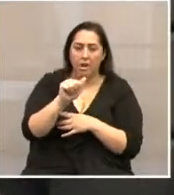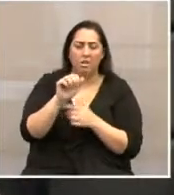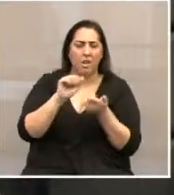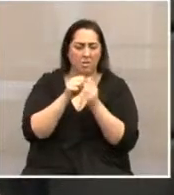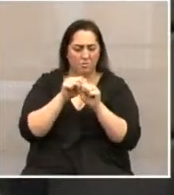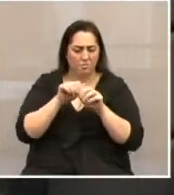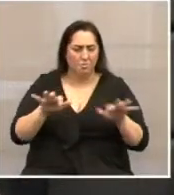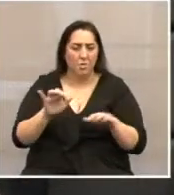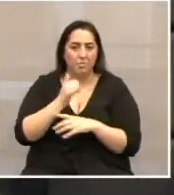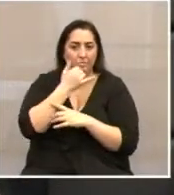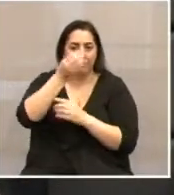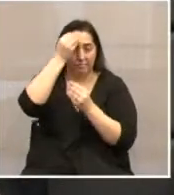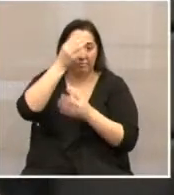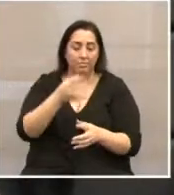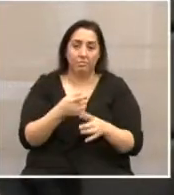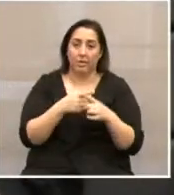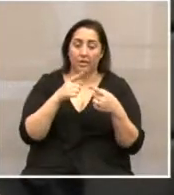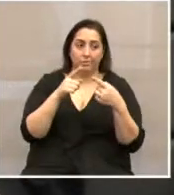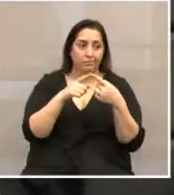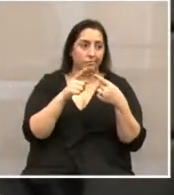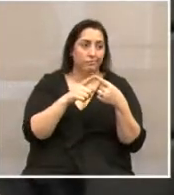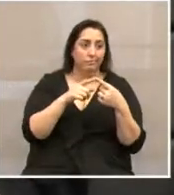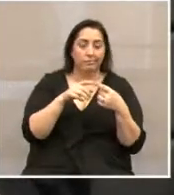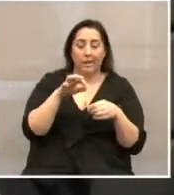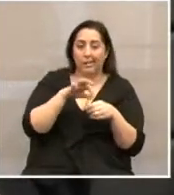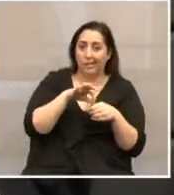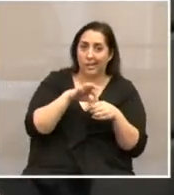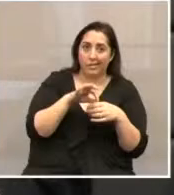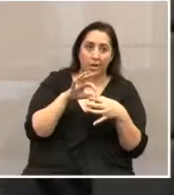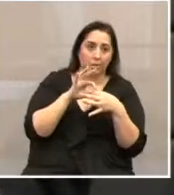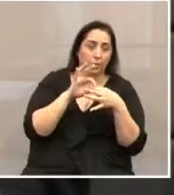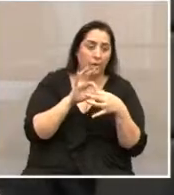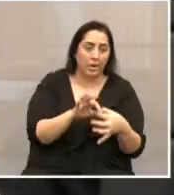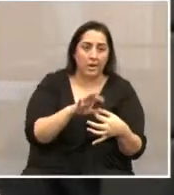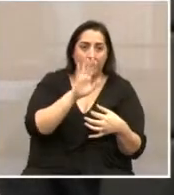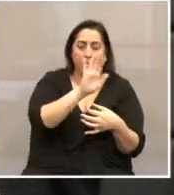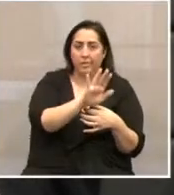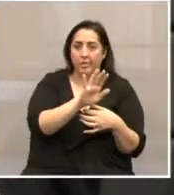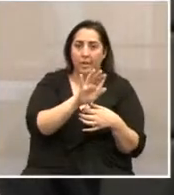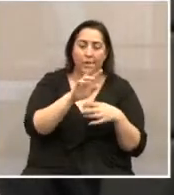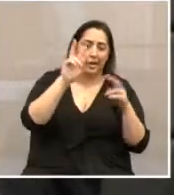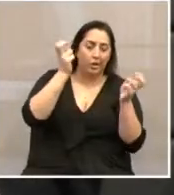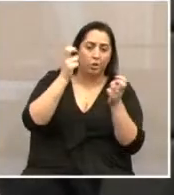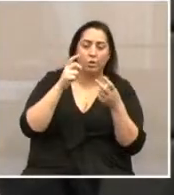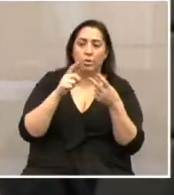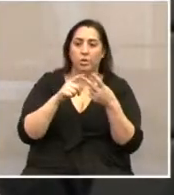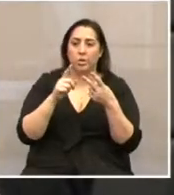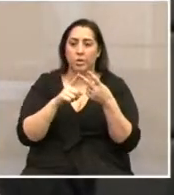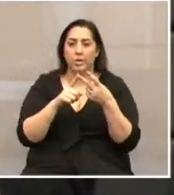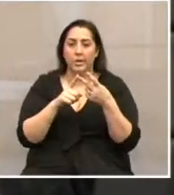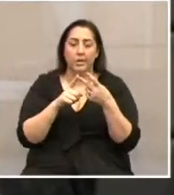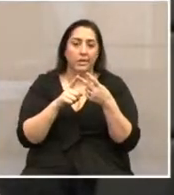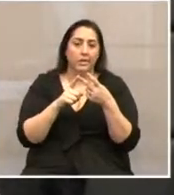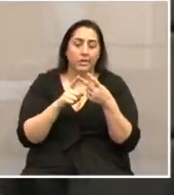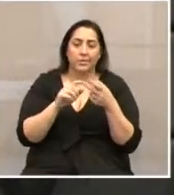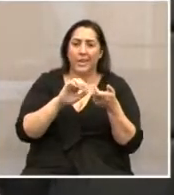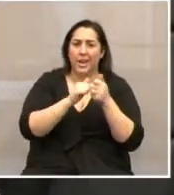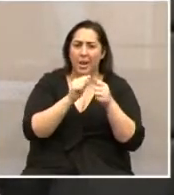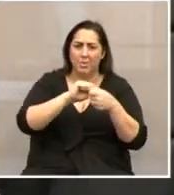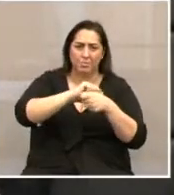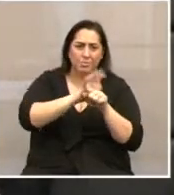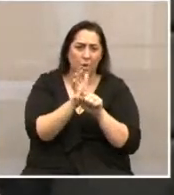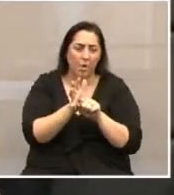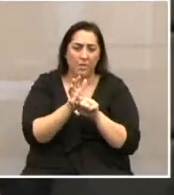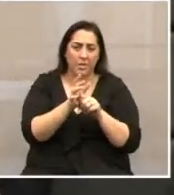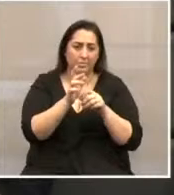about everything from candidates' positions on whatever issue to more recently the way in which COVID-19 has